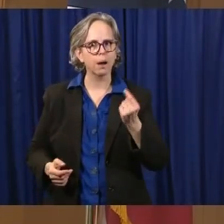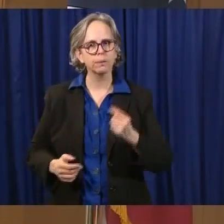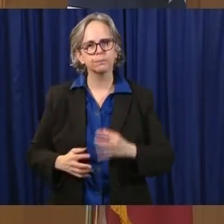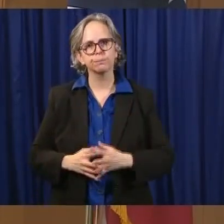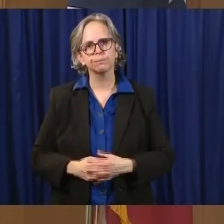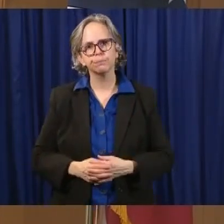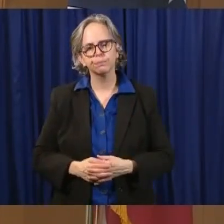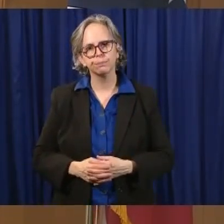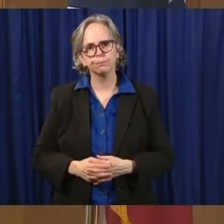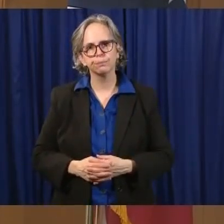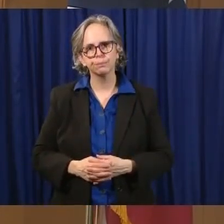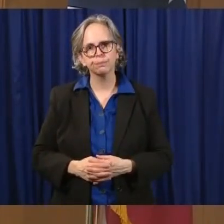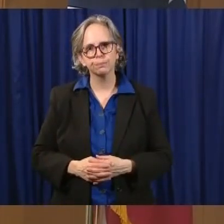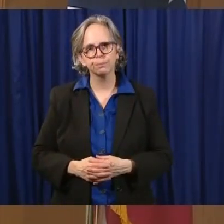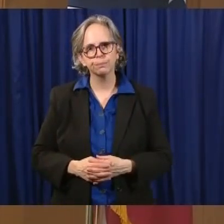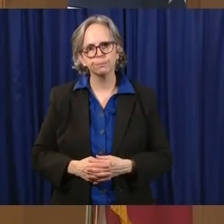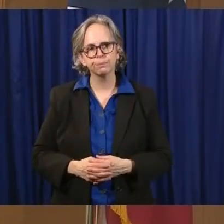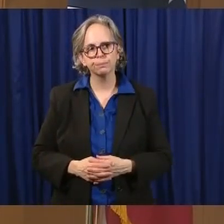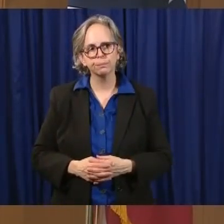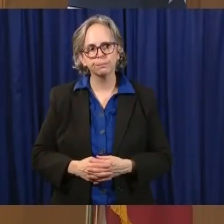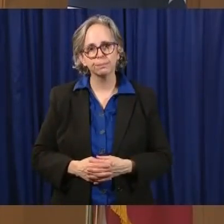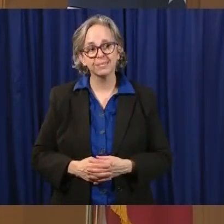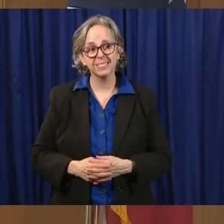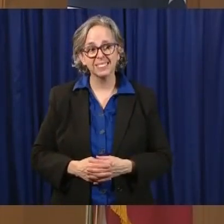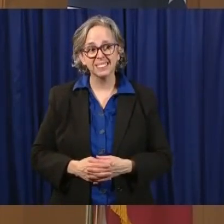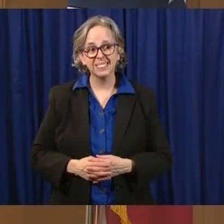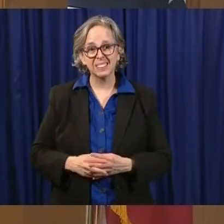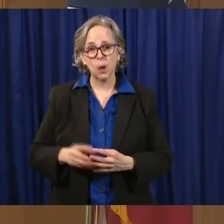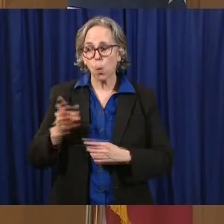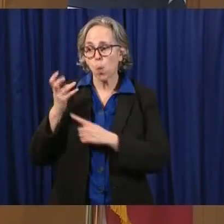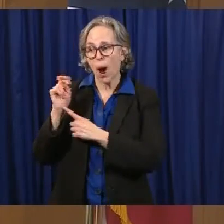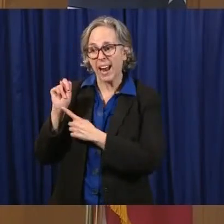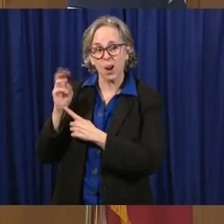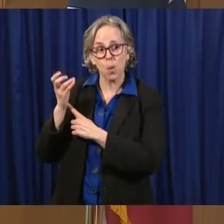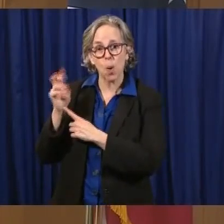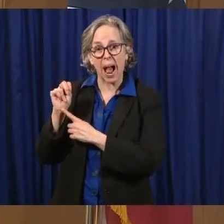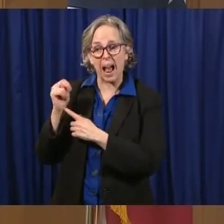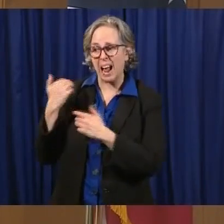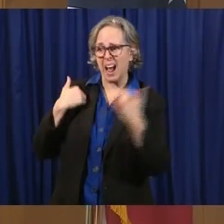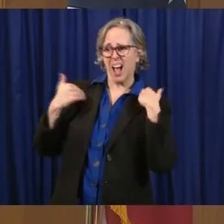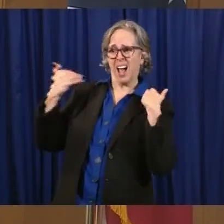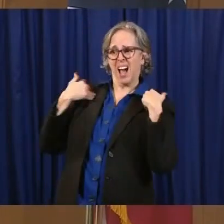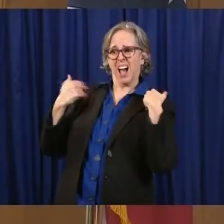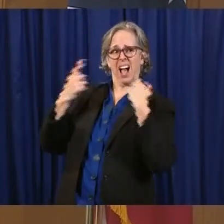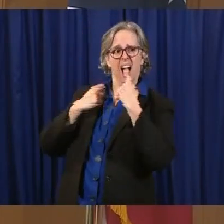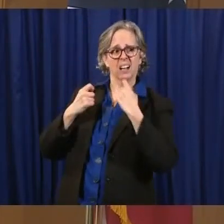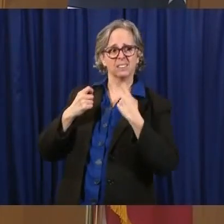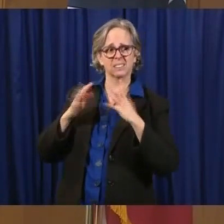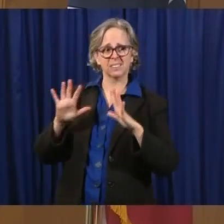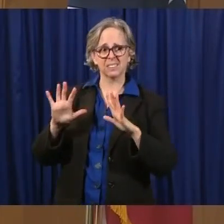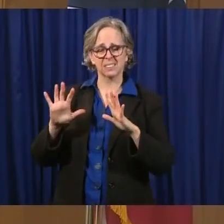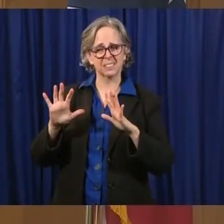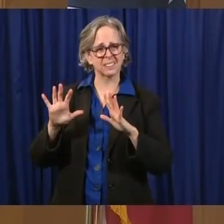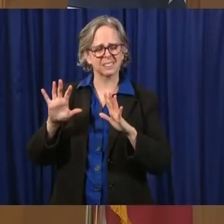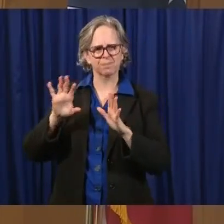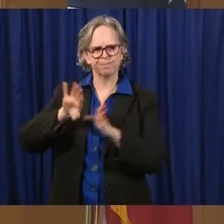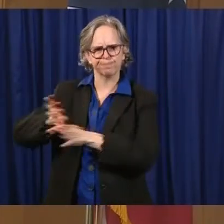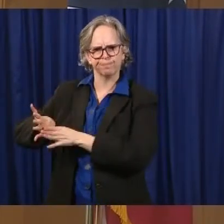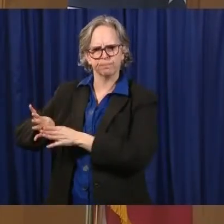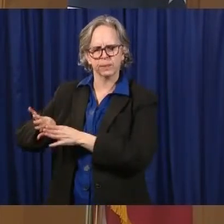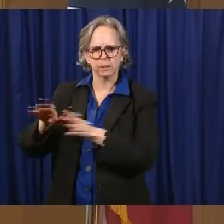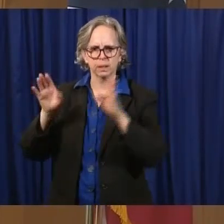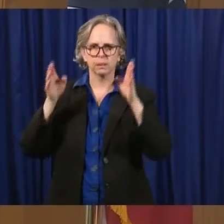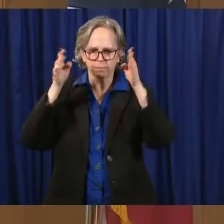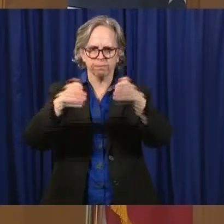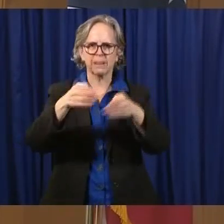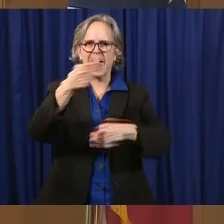because the when is one question, but how is the bigger question. Because you're going to open